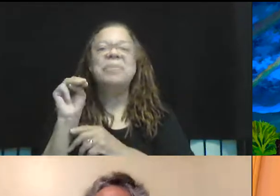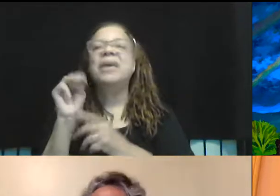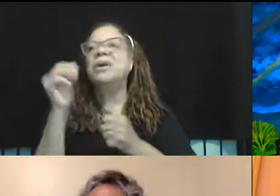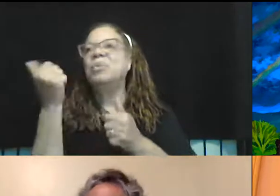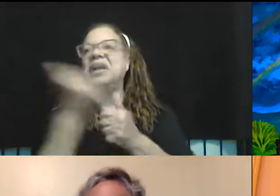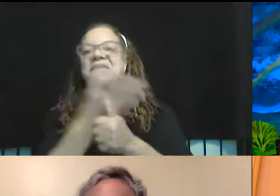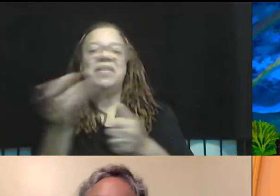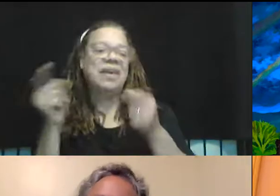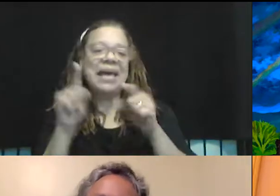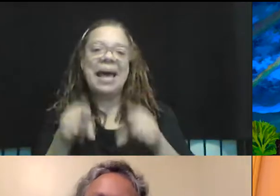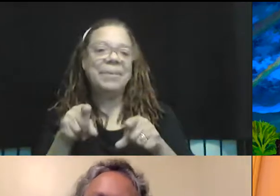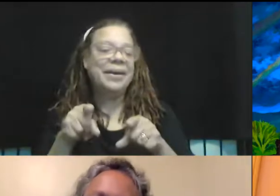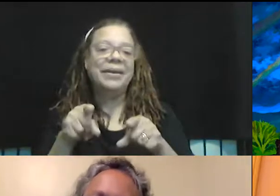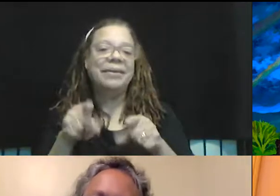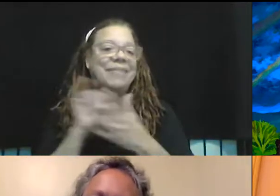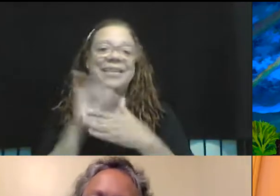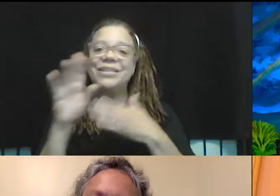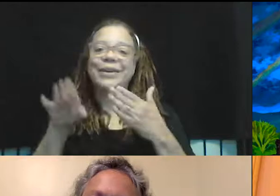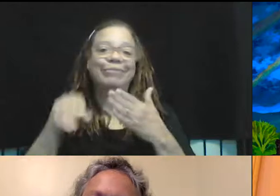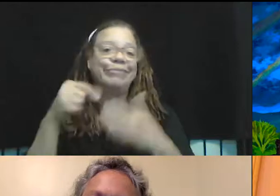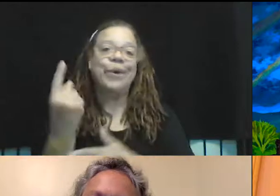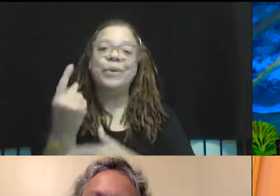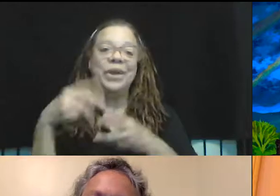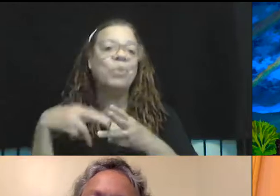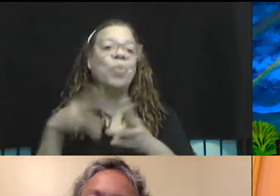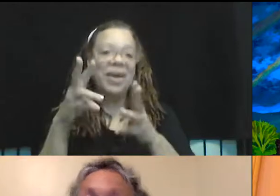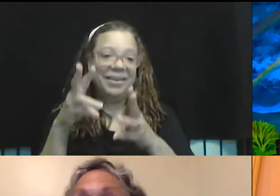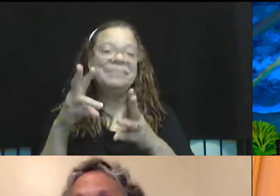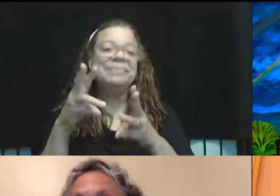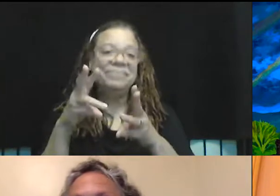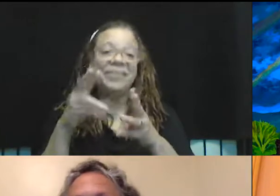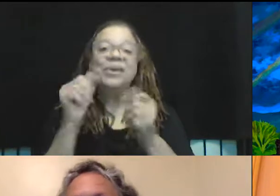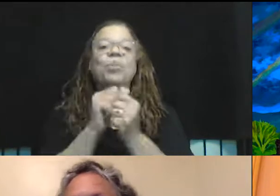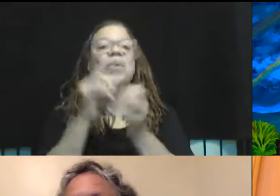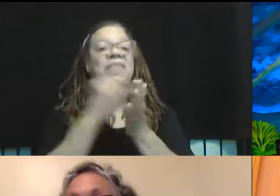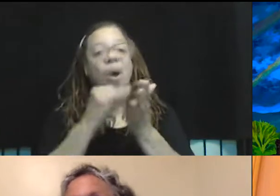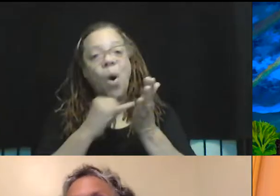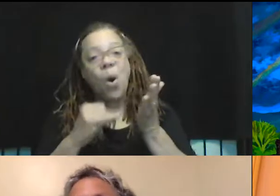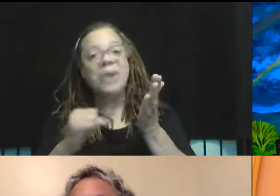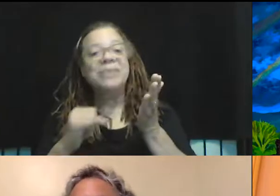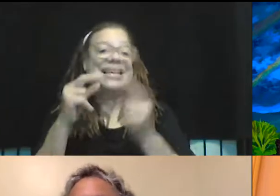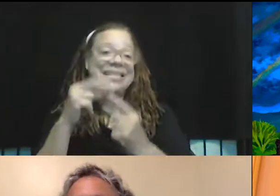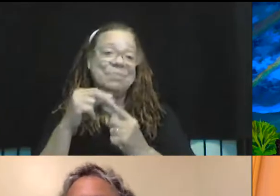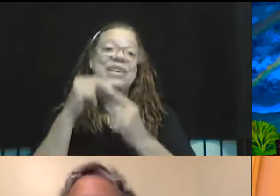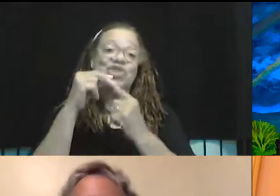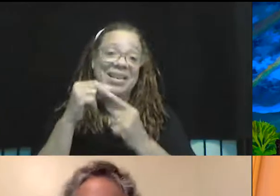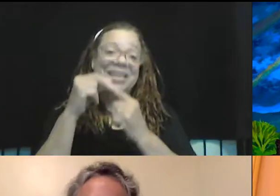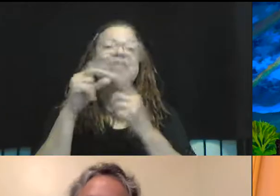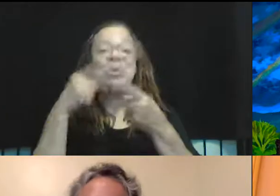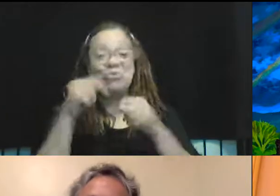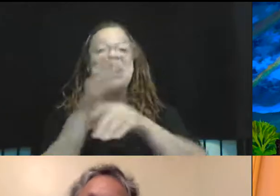know that's just the way things have been going with art, especially. So Well, I'm sure. trying to get better at